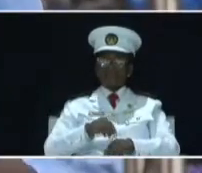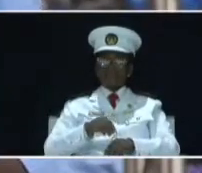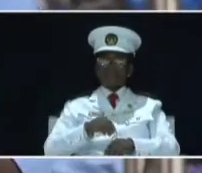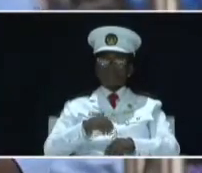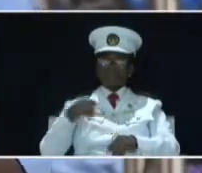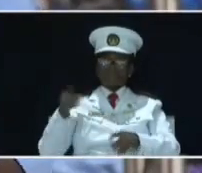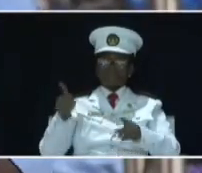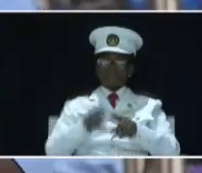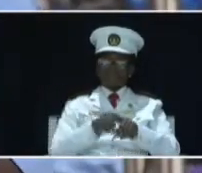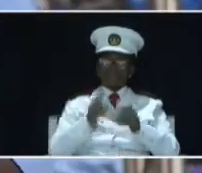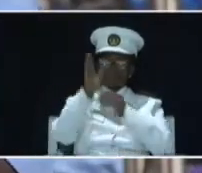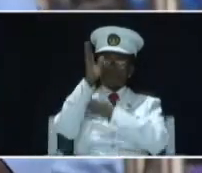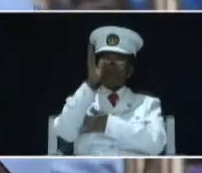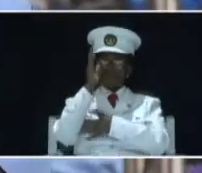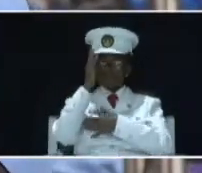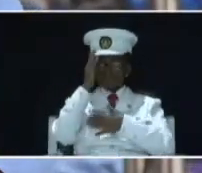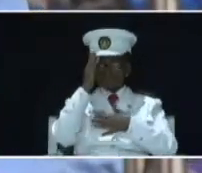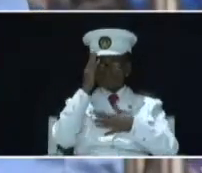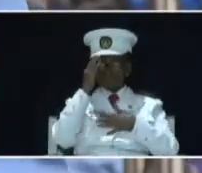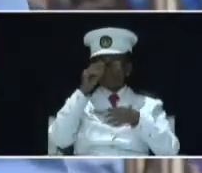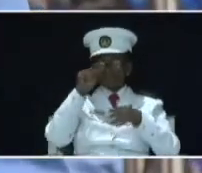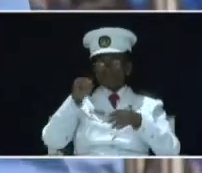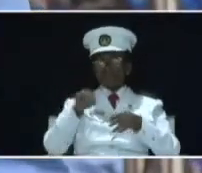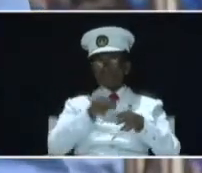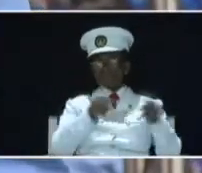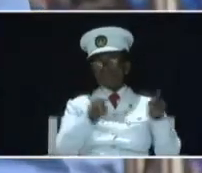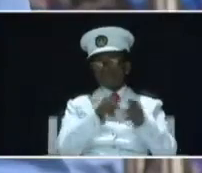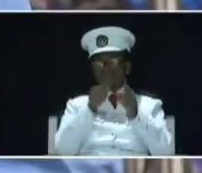So God needs a partner